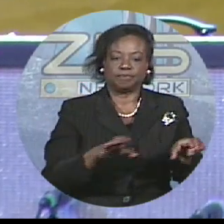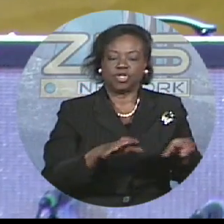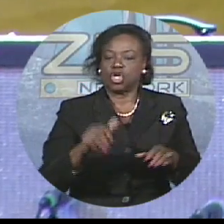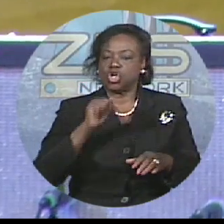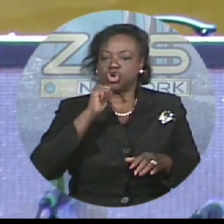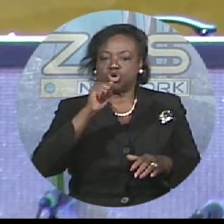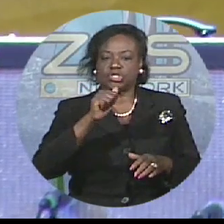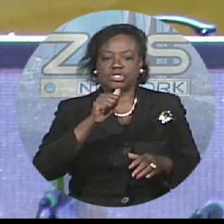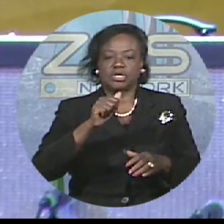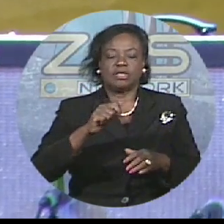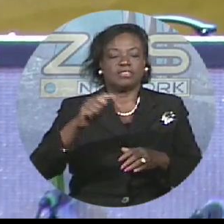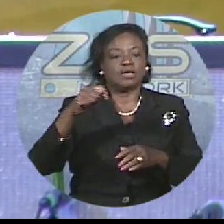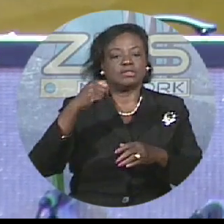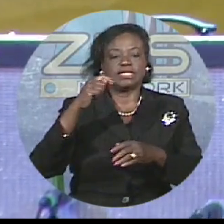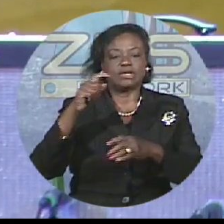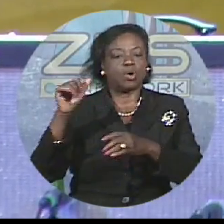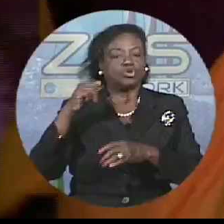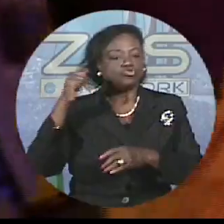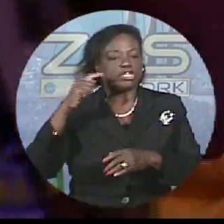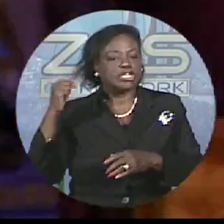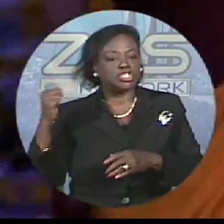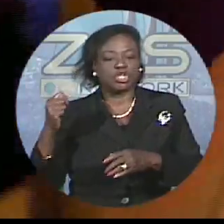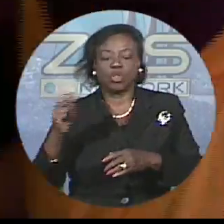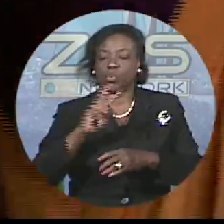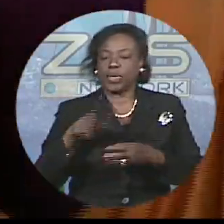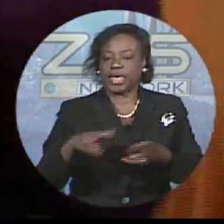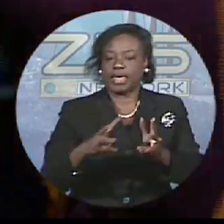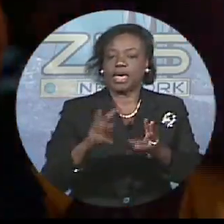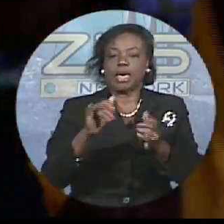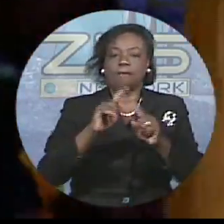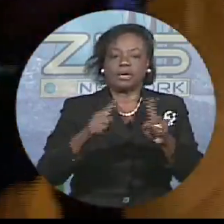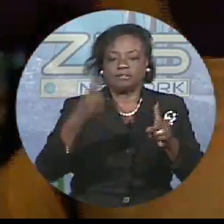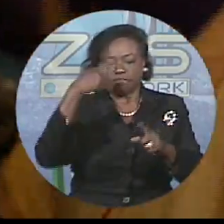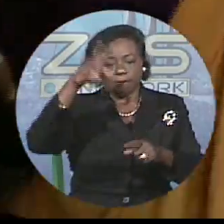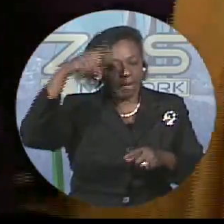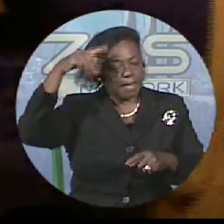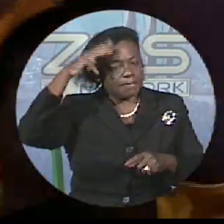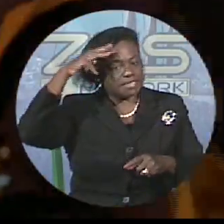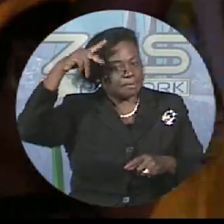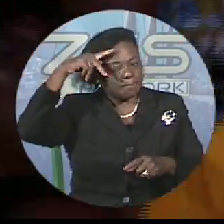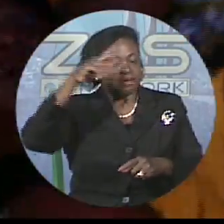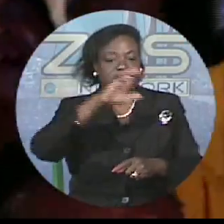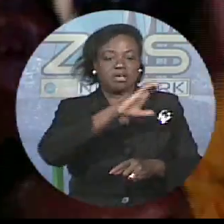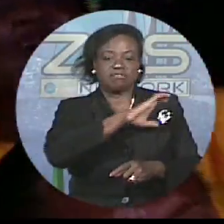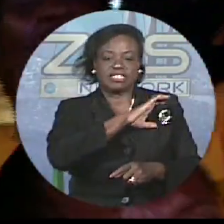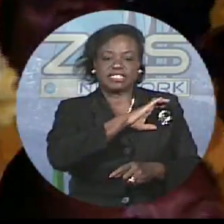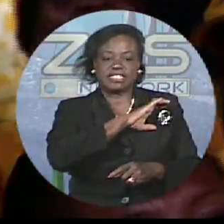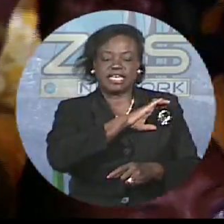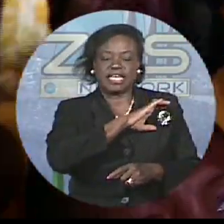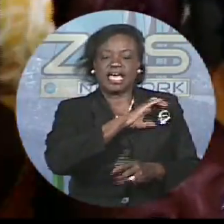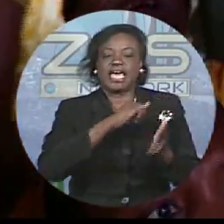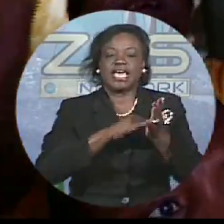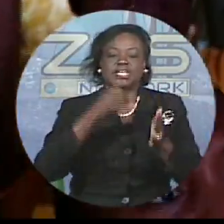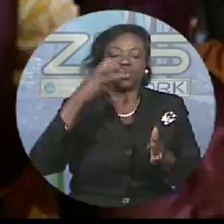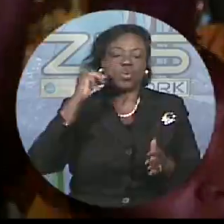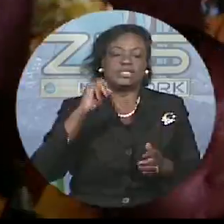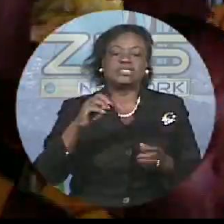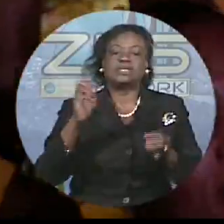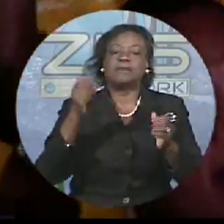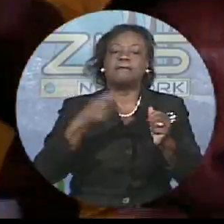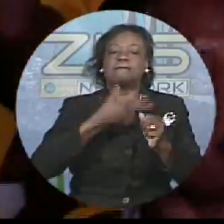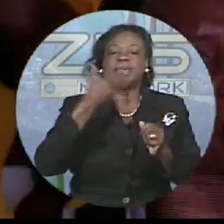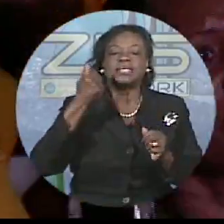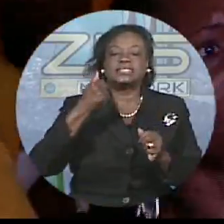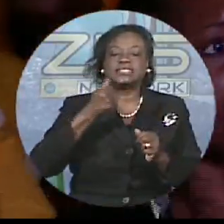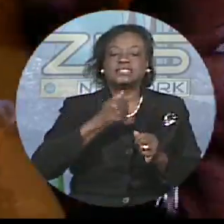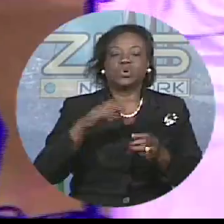way for the head of a nation to begin a political address, but for Prime Minister the Right Honorable Perry Christie, in his view, it was the most fitting.